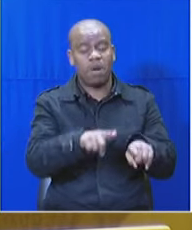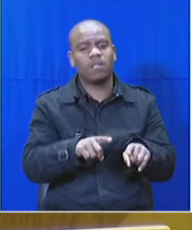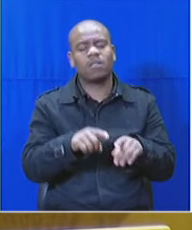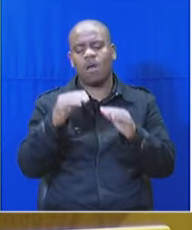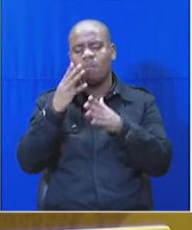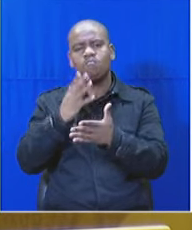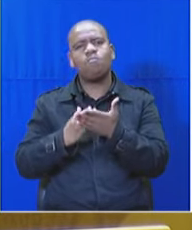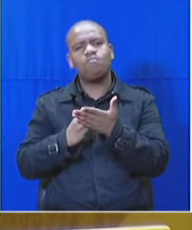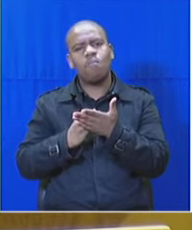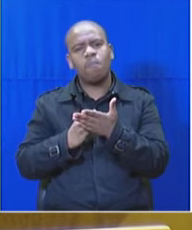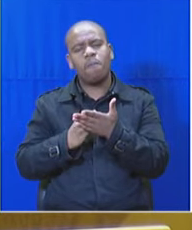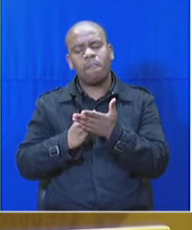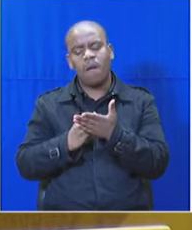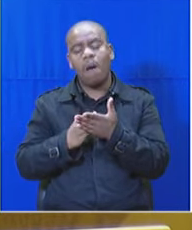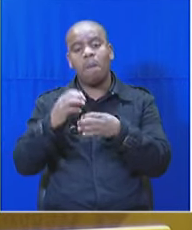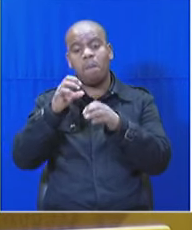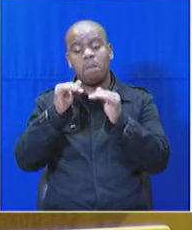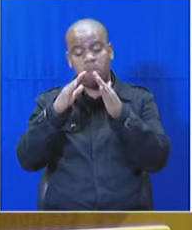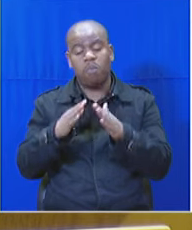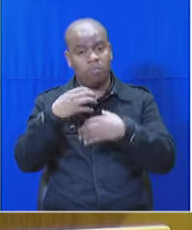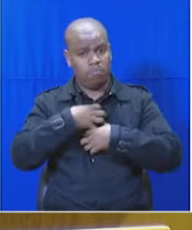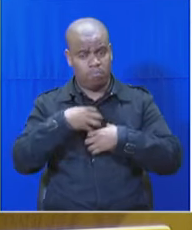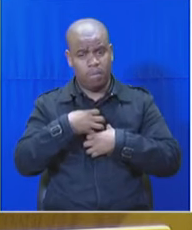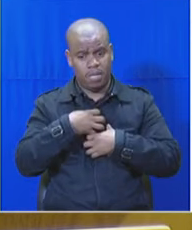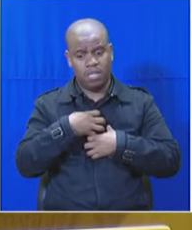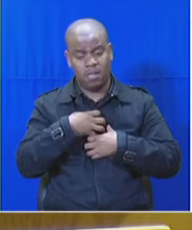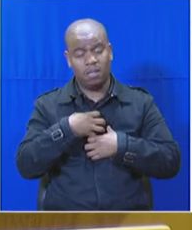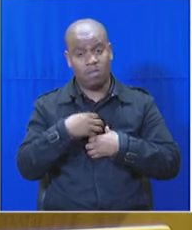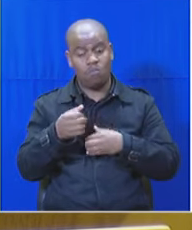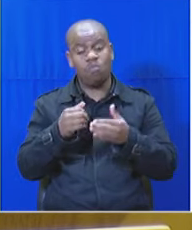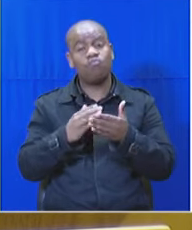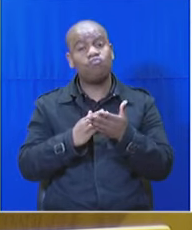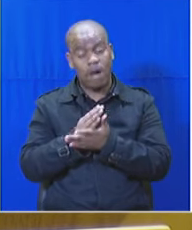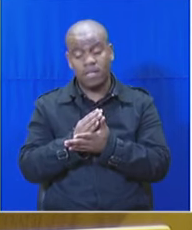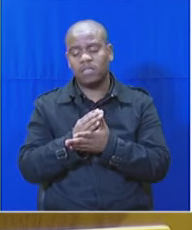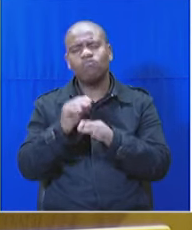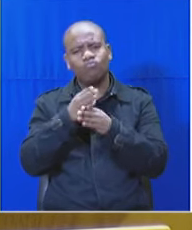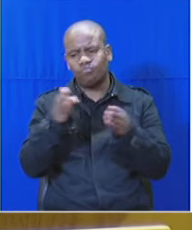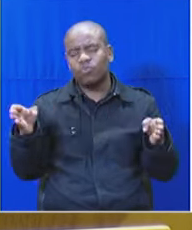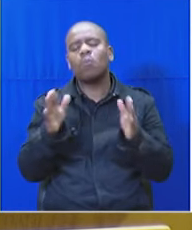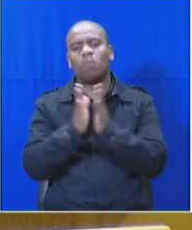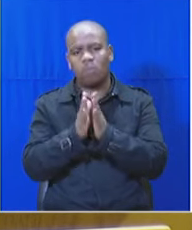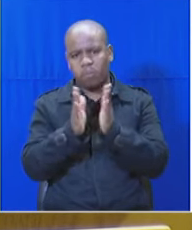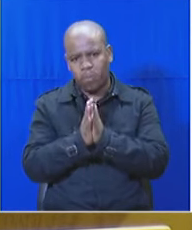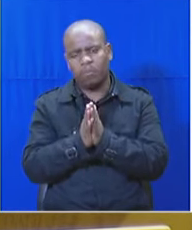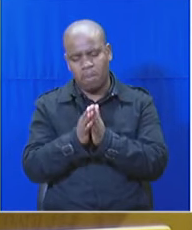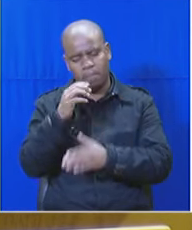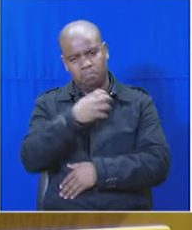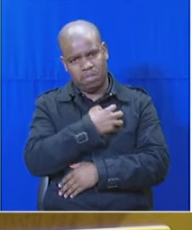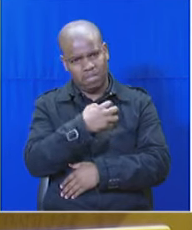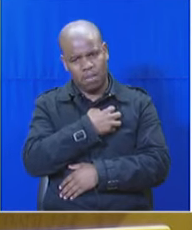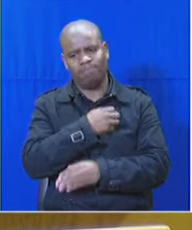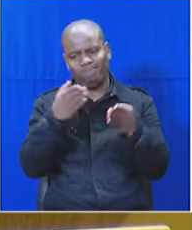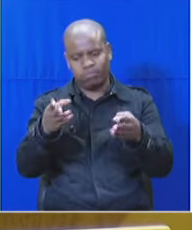are essential to individual prosperity and political freedom, and we appeal to you, Honourable Minister, to ensure through